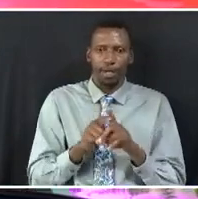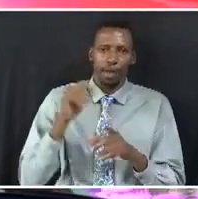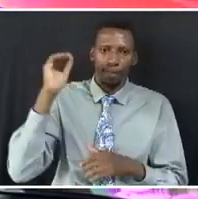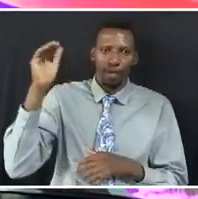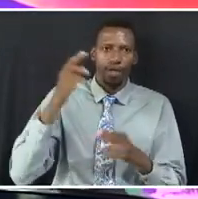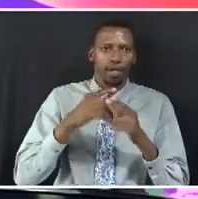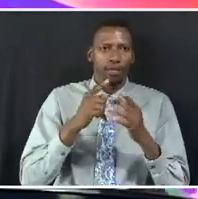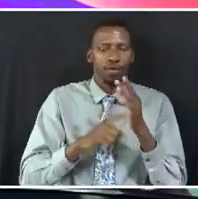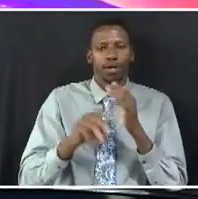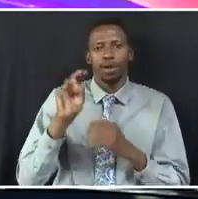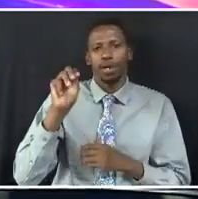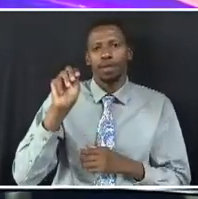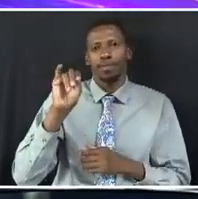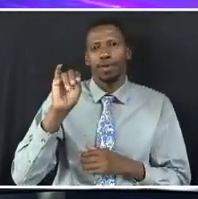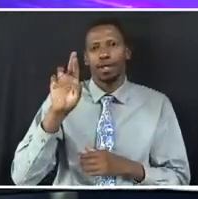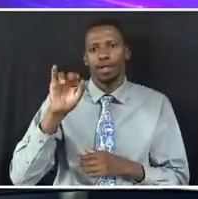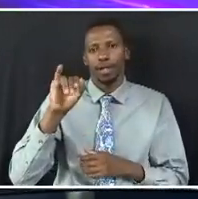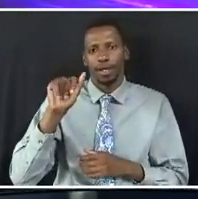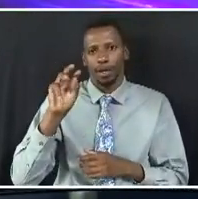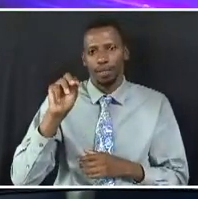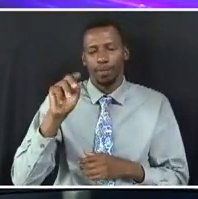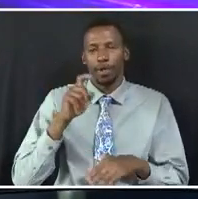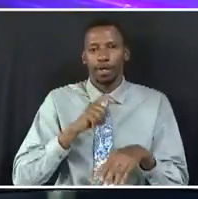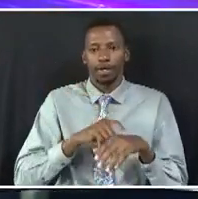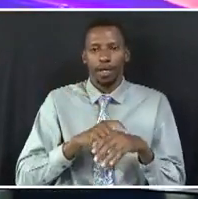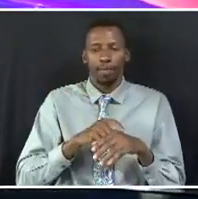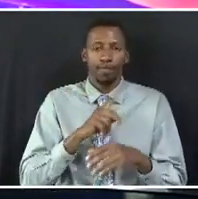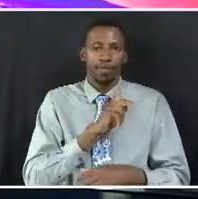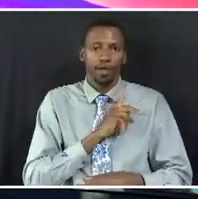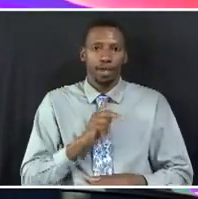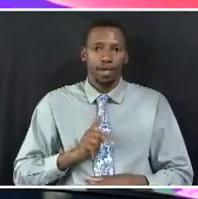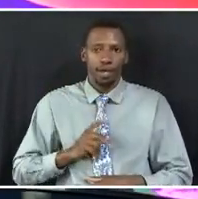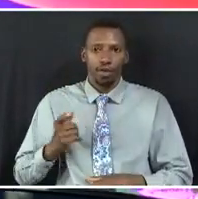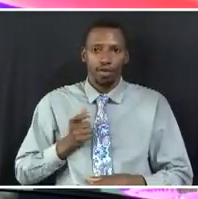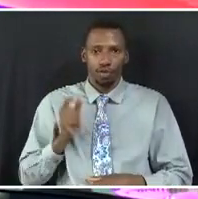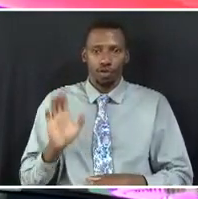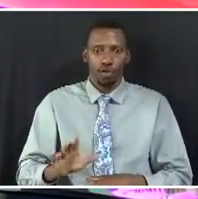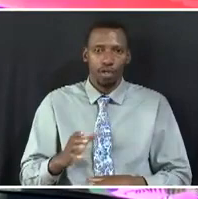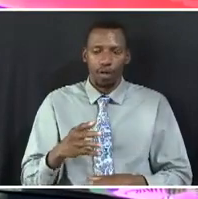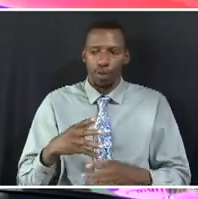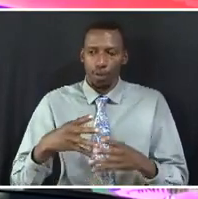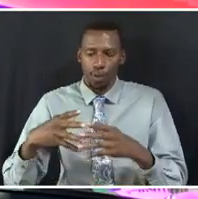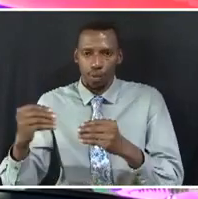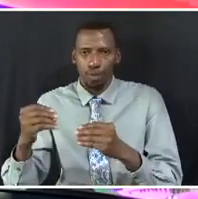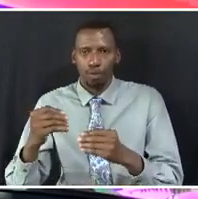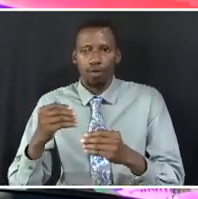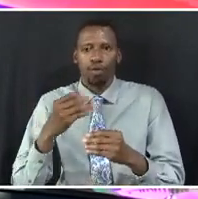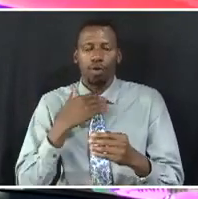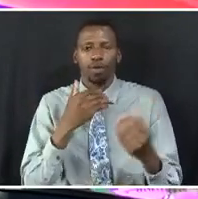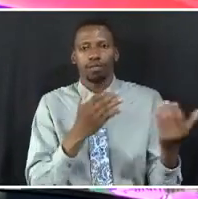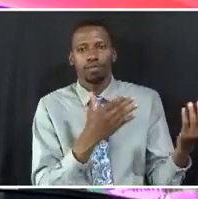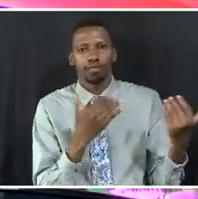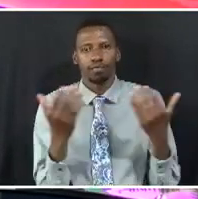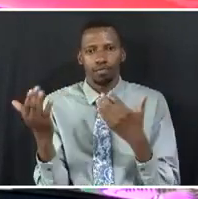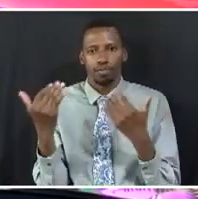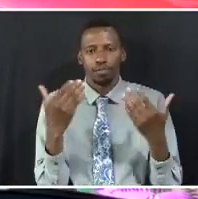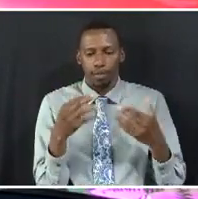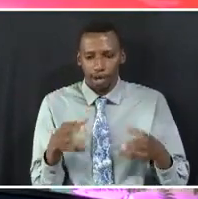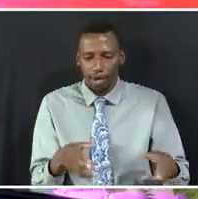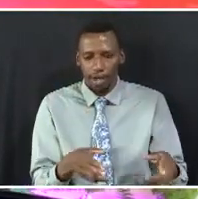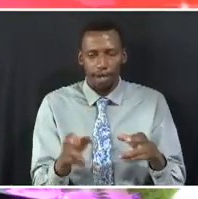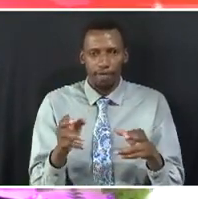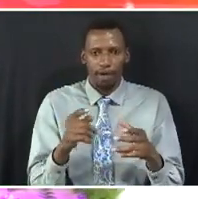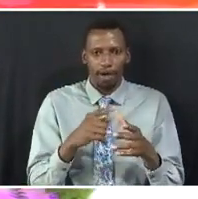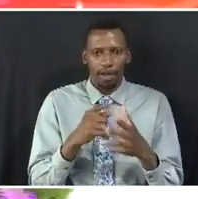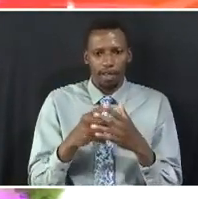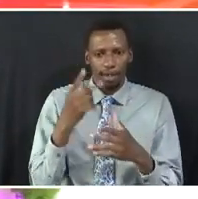Miriam. And so, as the Pharaoh's daughter went to take bath in the River Nile and saw a